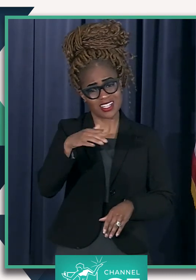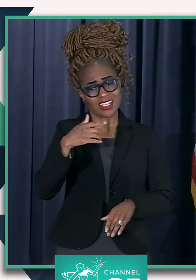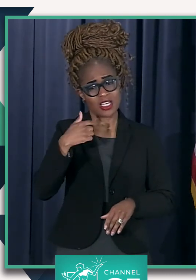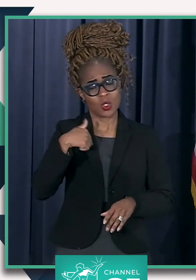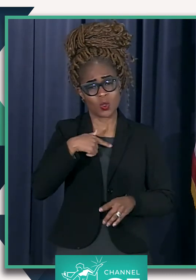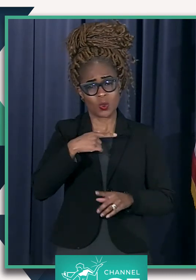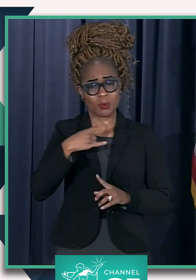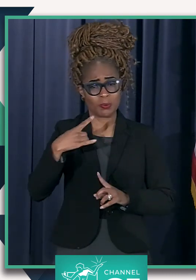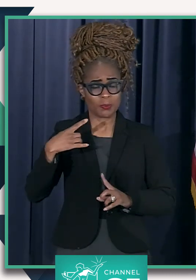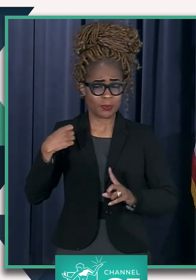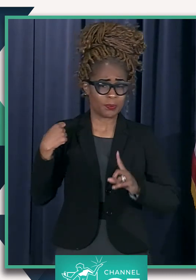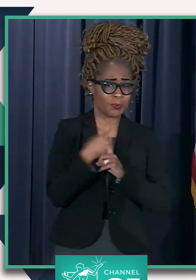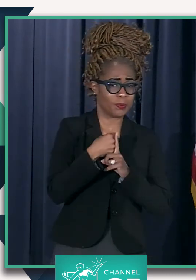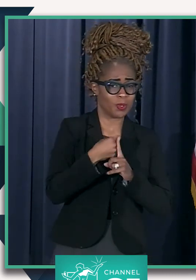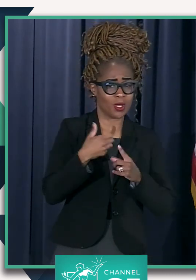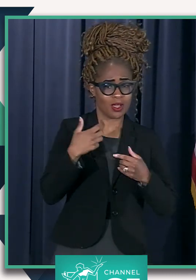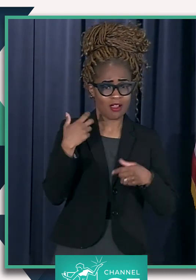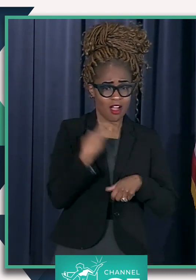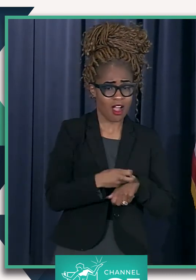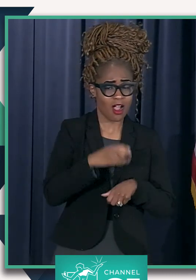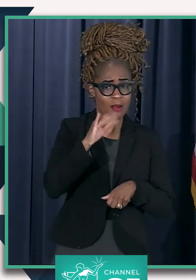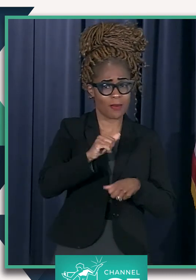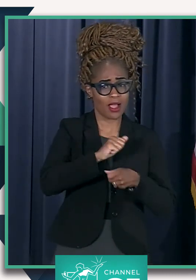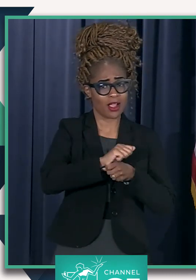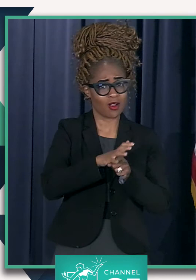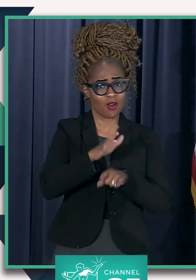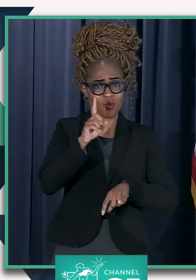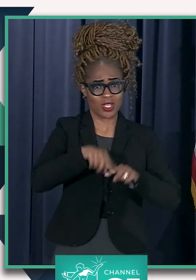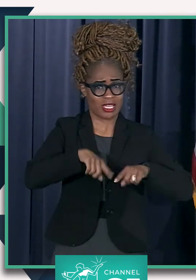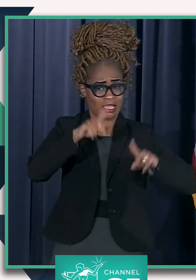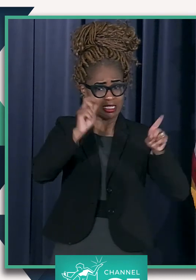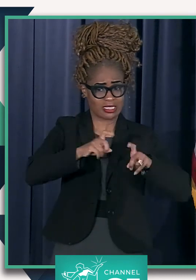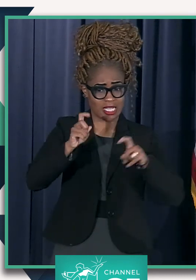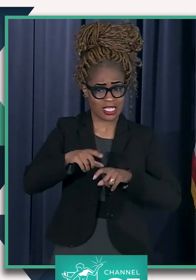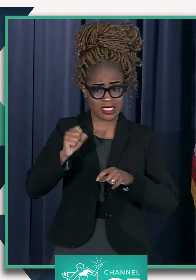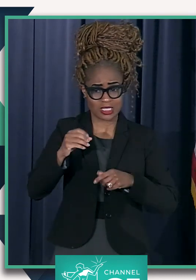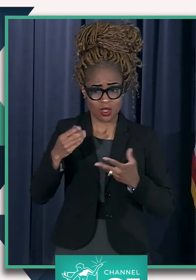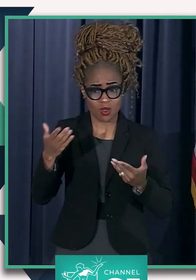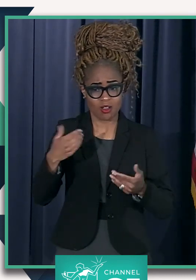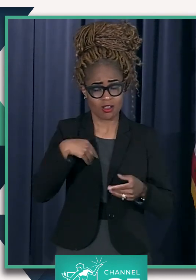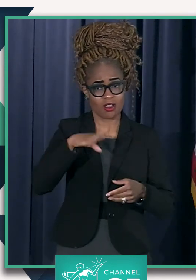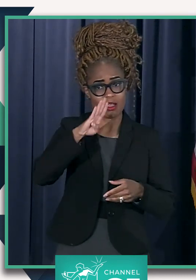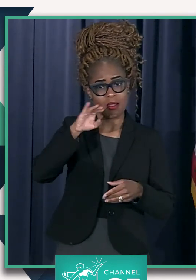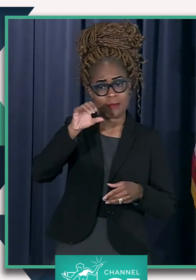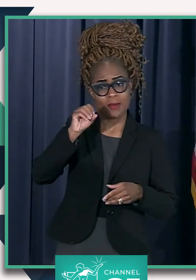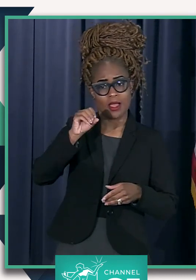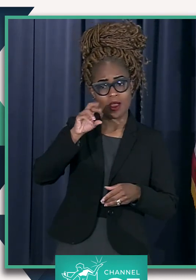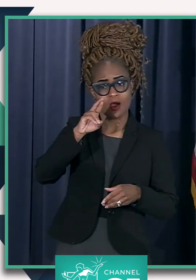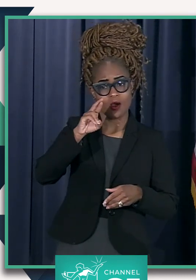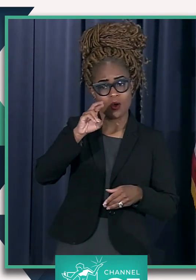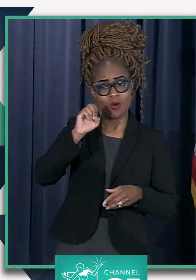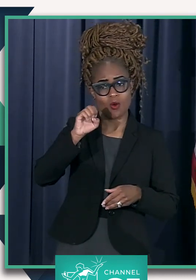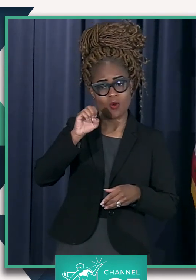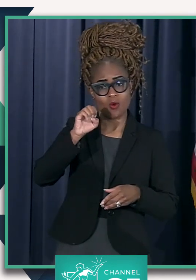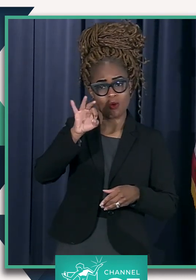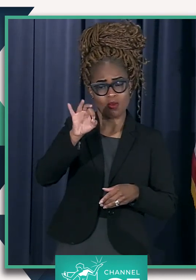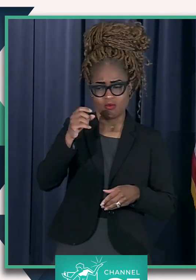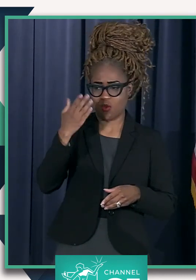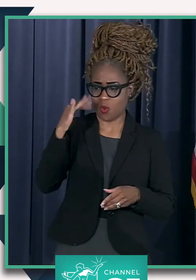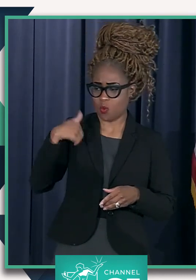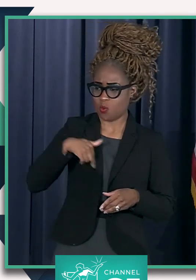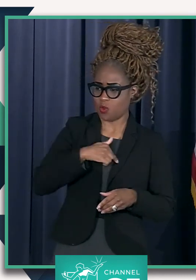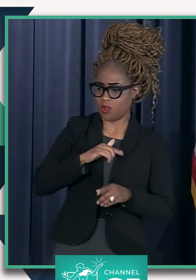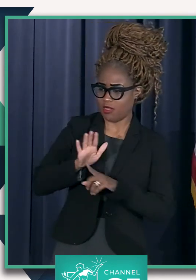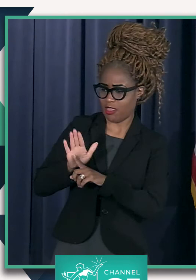by COVID, and we can't even test to know who's infectious and who's not. I said, you happen to know BioReference Lab? And they said, you know what, we're their banker. An